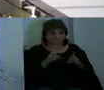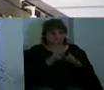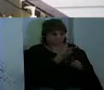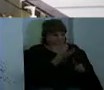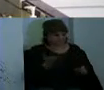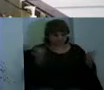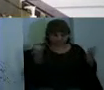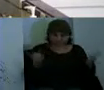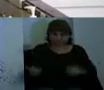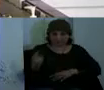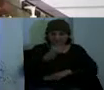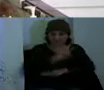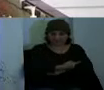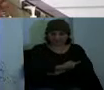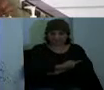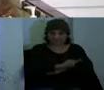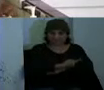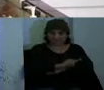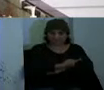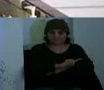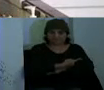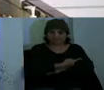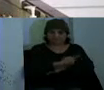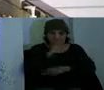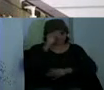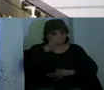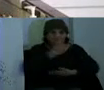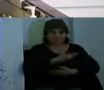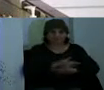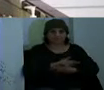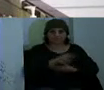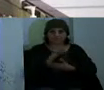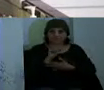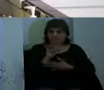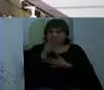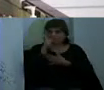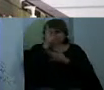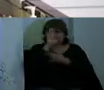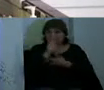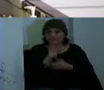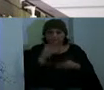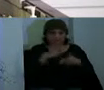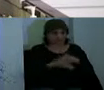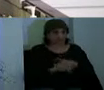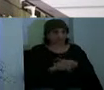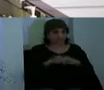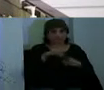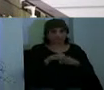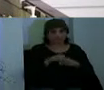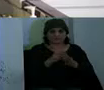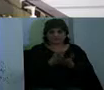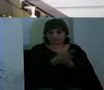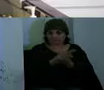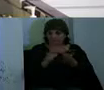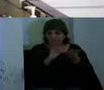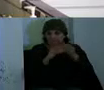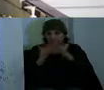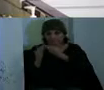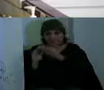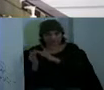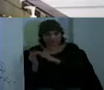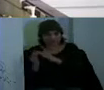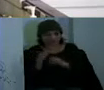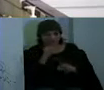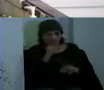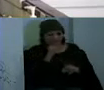this day the Son of God, born in the city of Bethlehem. Who